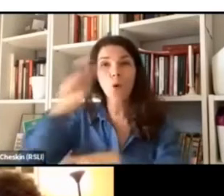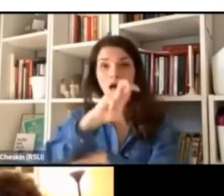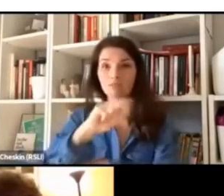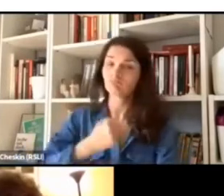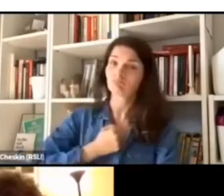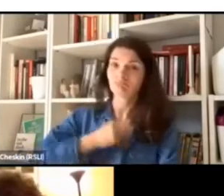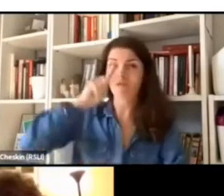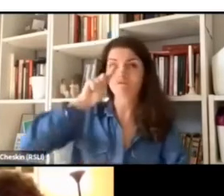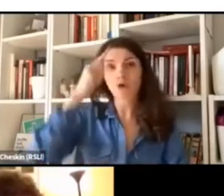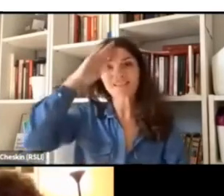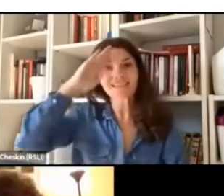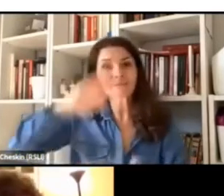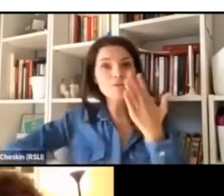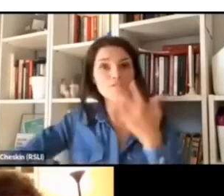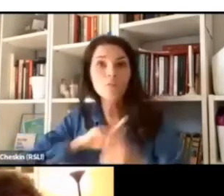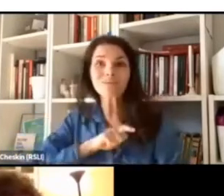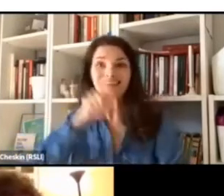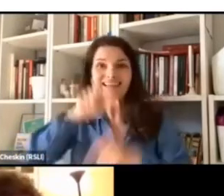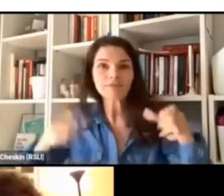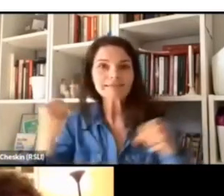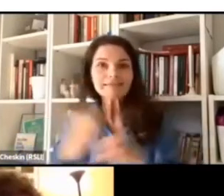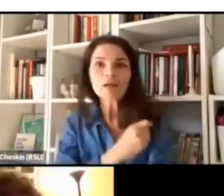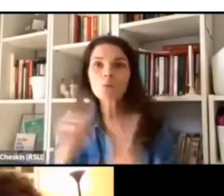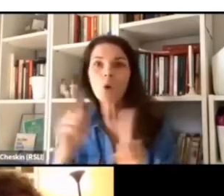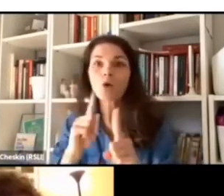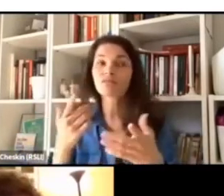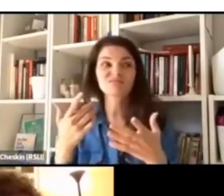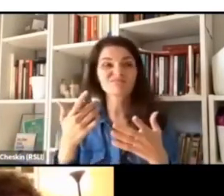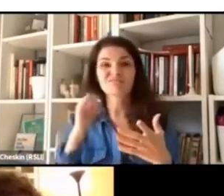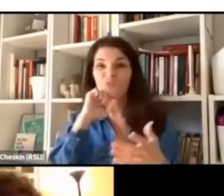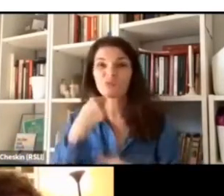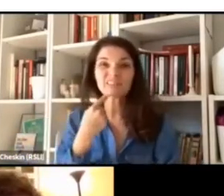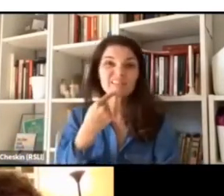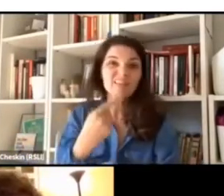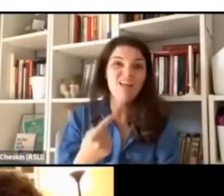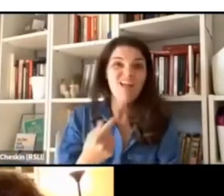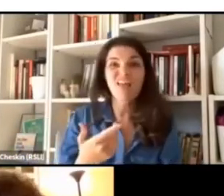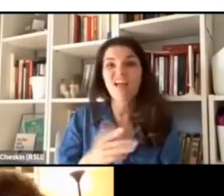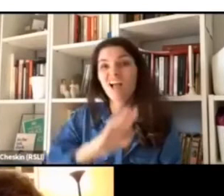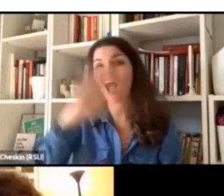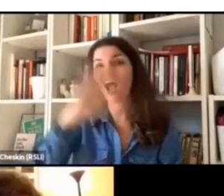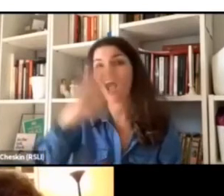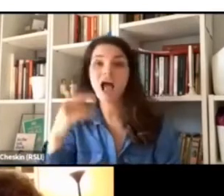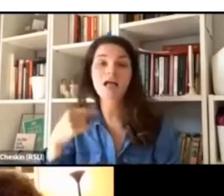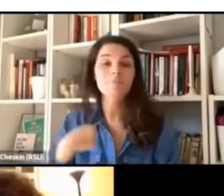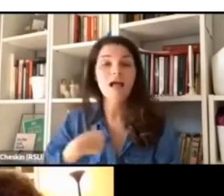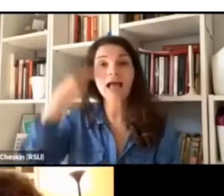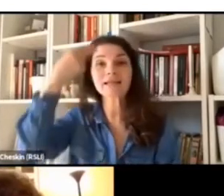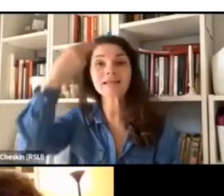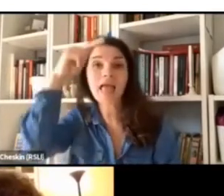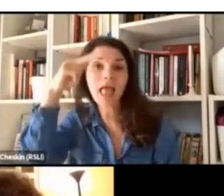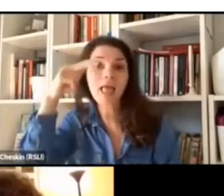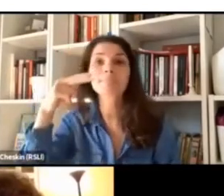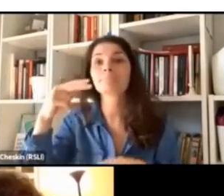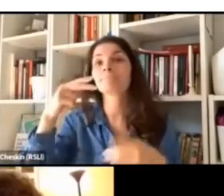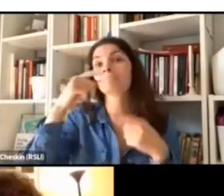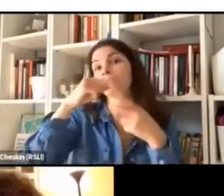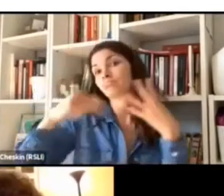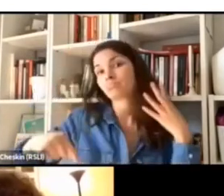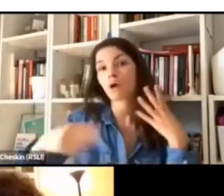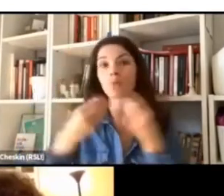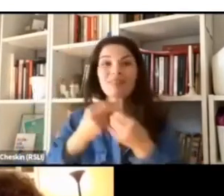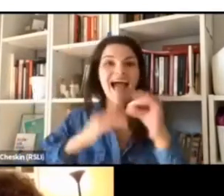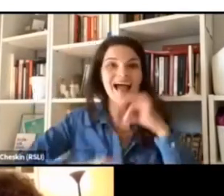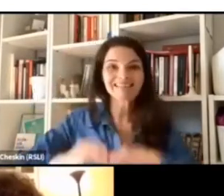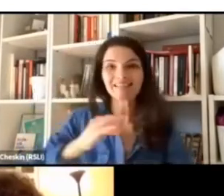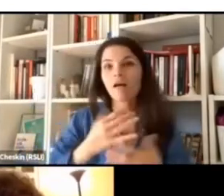what the characters did there was they would sort of stay at the top, hi, my name is, and they would say what their name was as an actor, hi, my